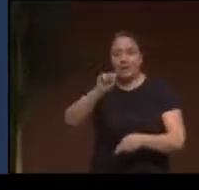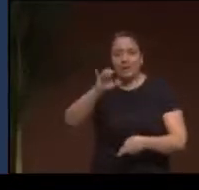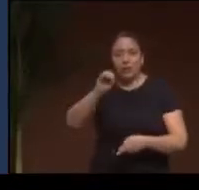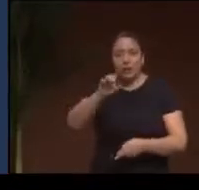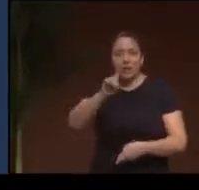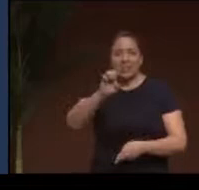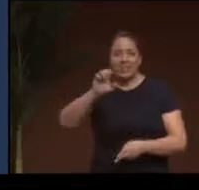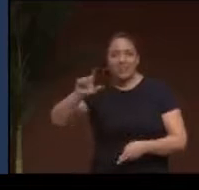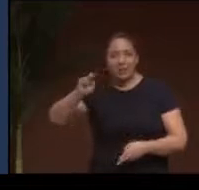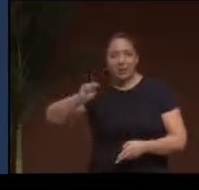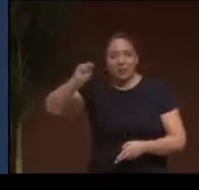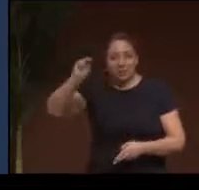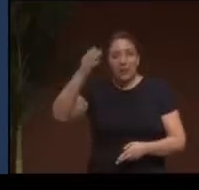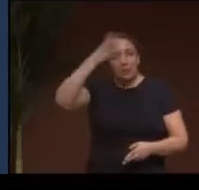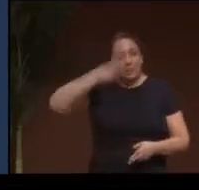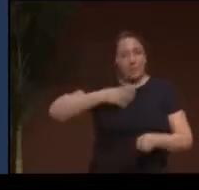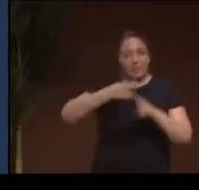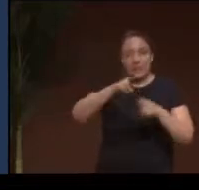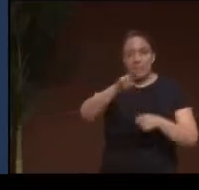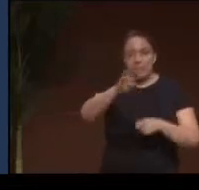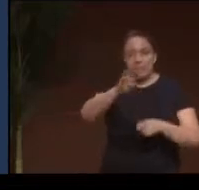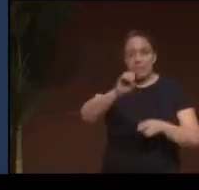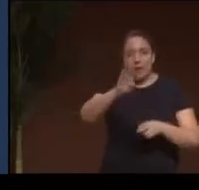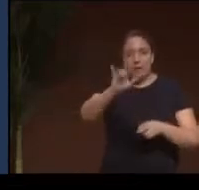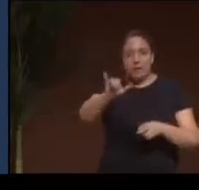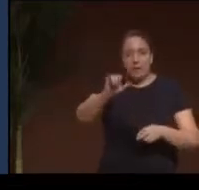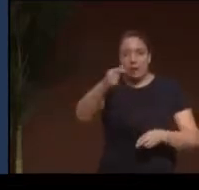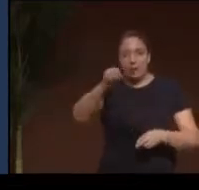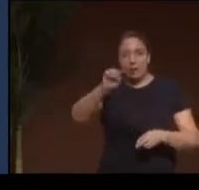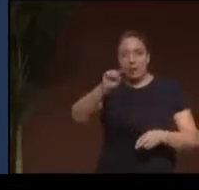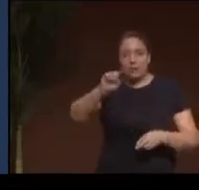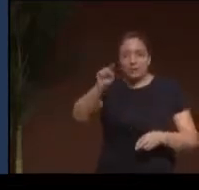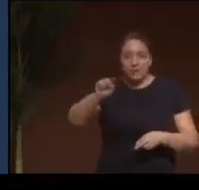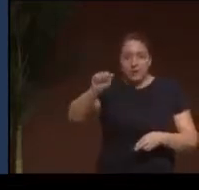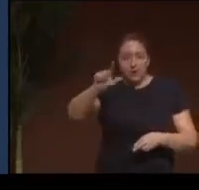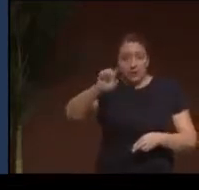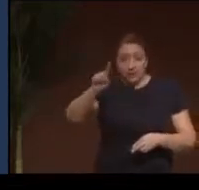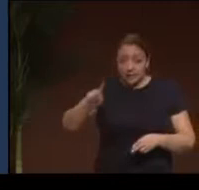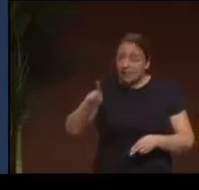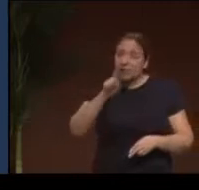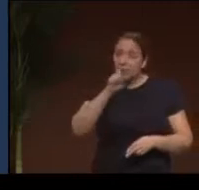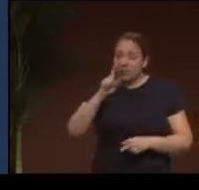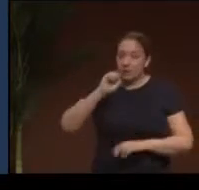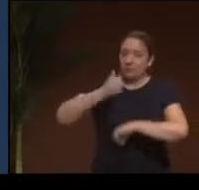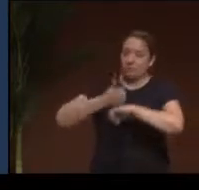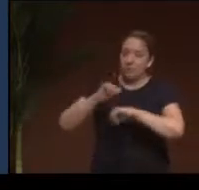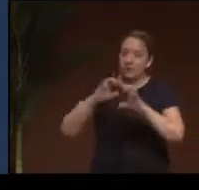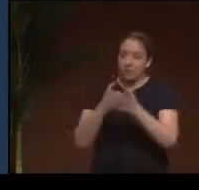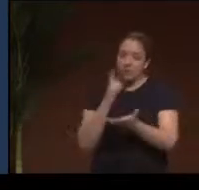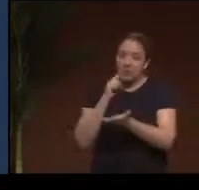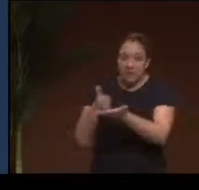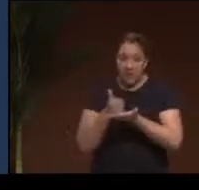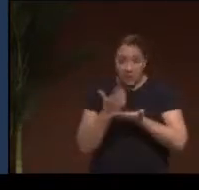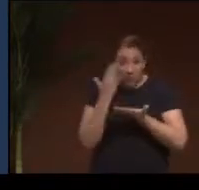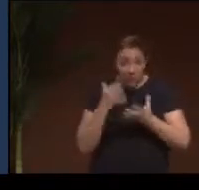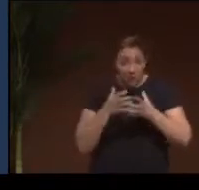fantastic. Bobby Gonzalez was one of the originators of that group. And Bobby has been instrumental in my development because all his resources he